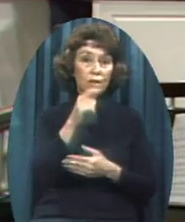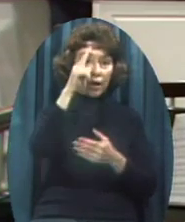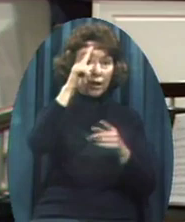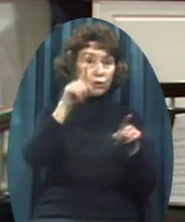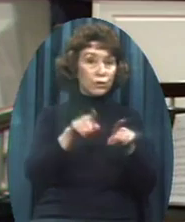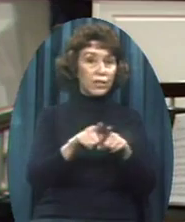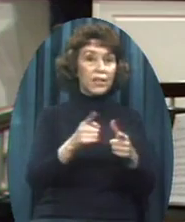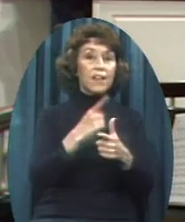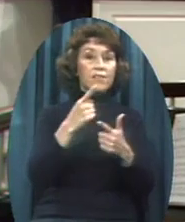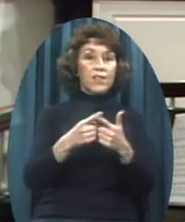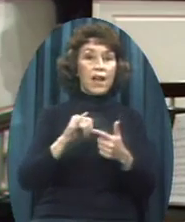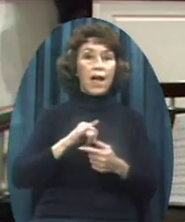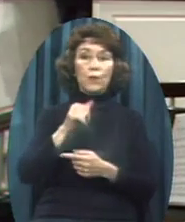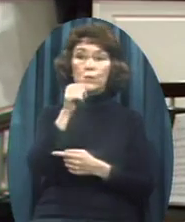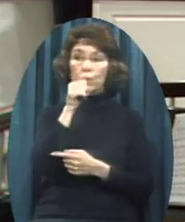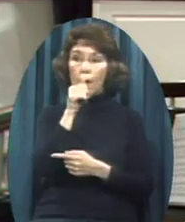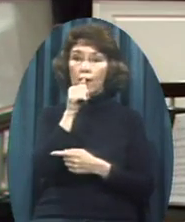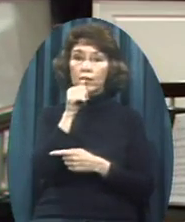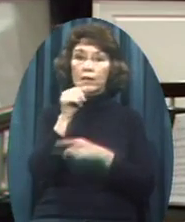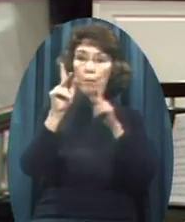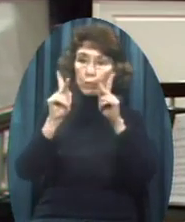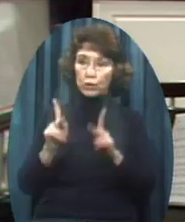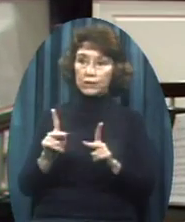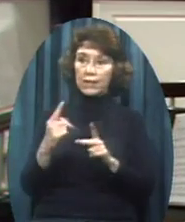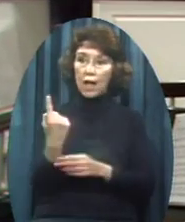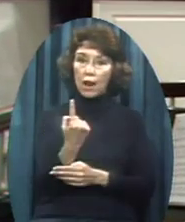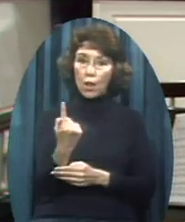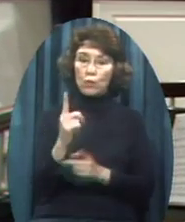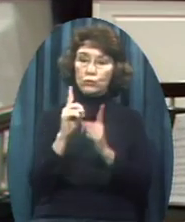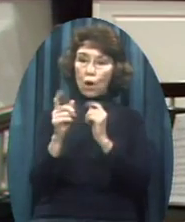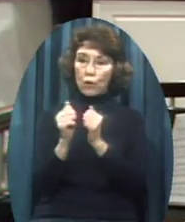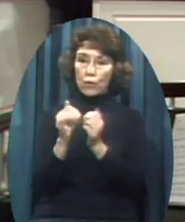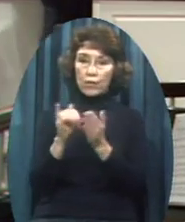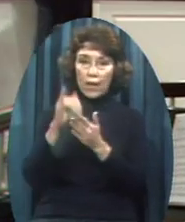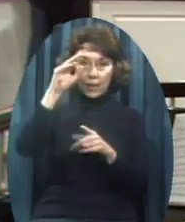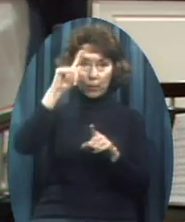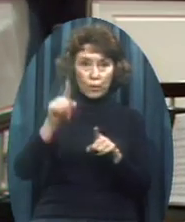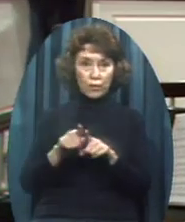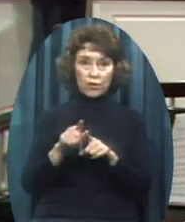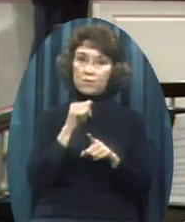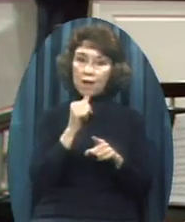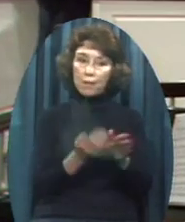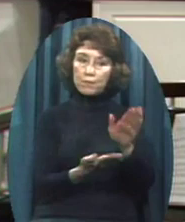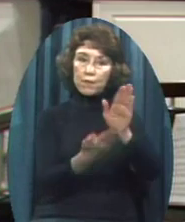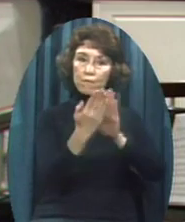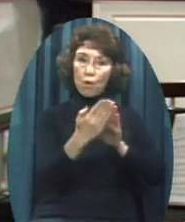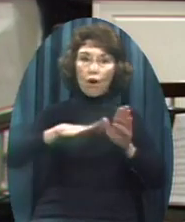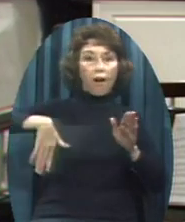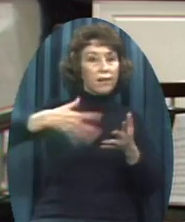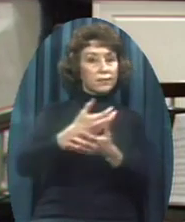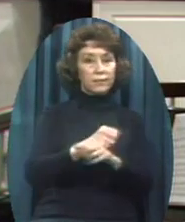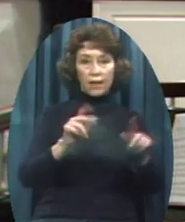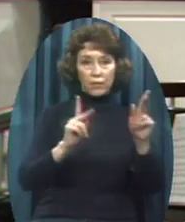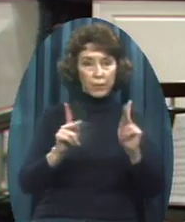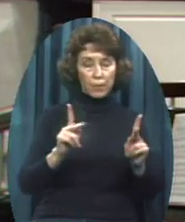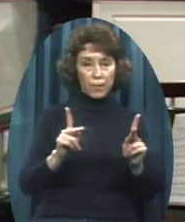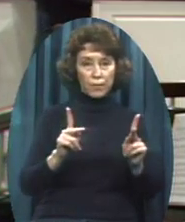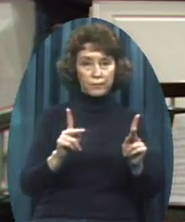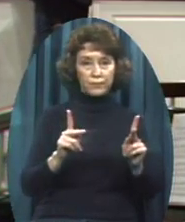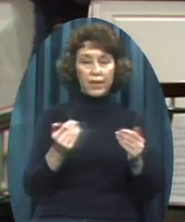love. I'll never cast my pearl before swine. That's one reason why I didn't want